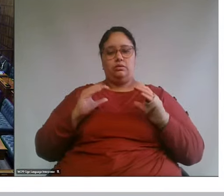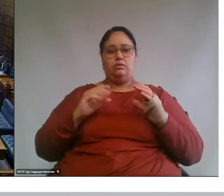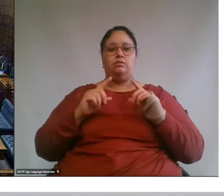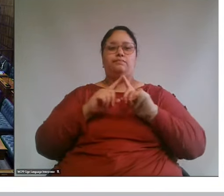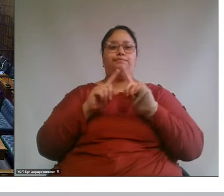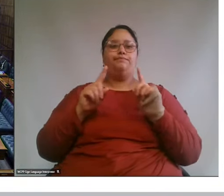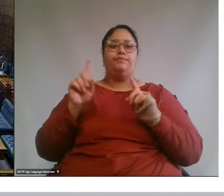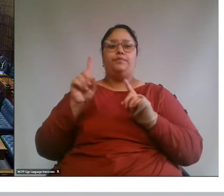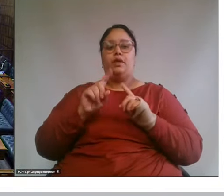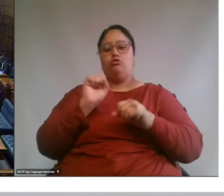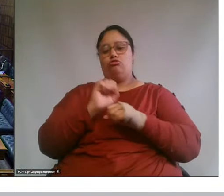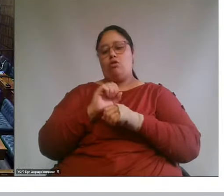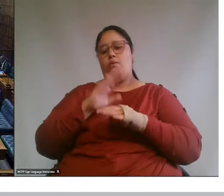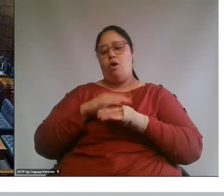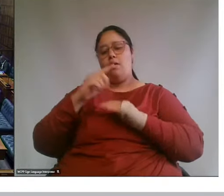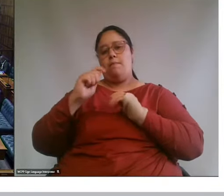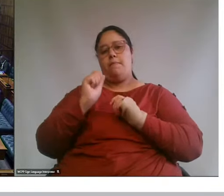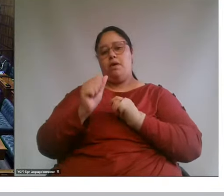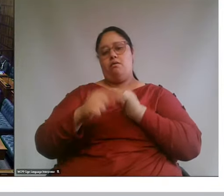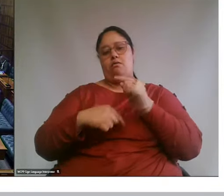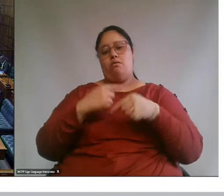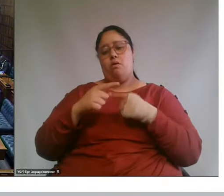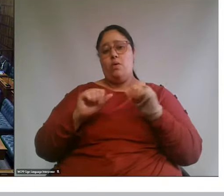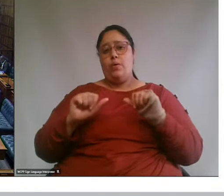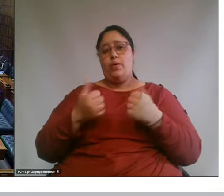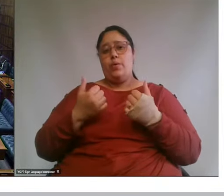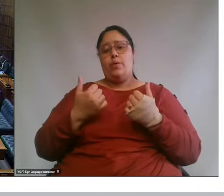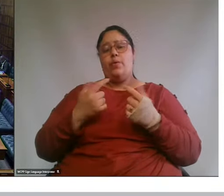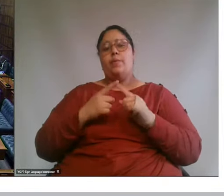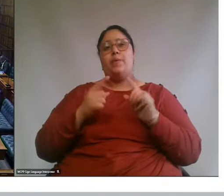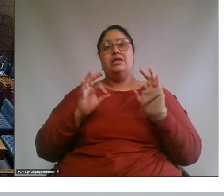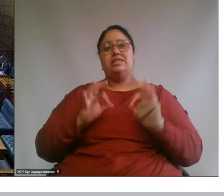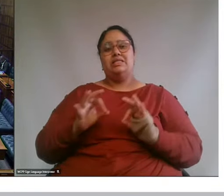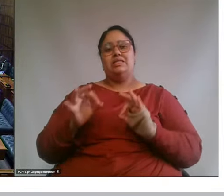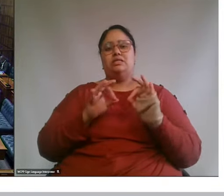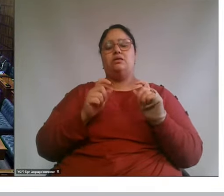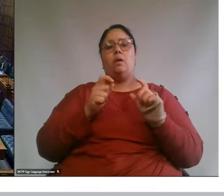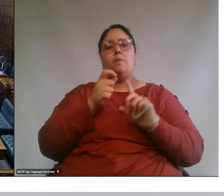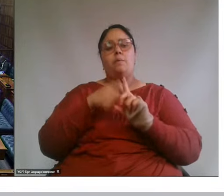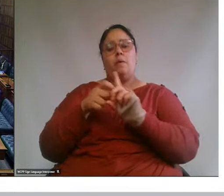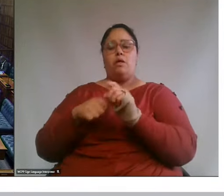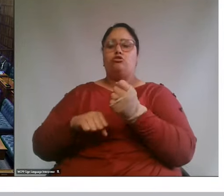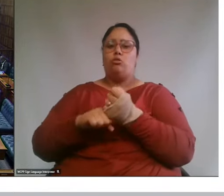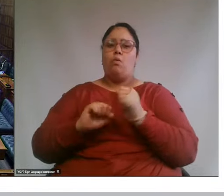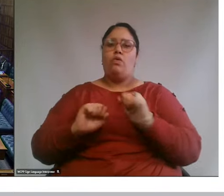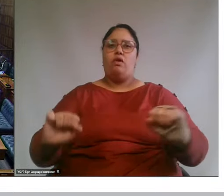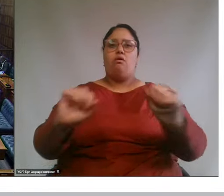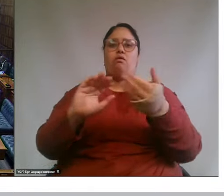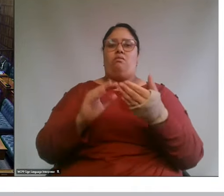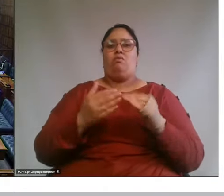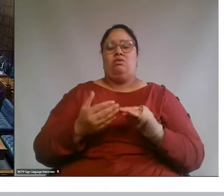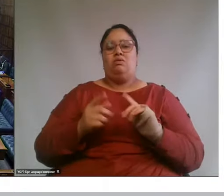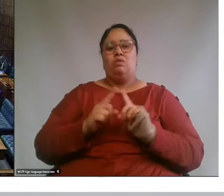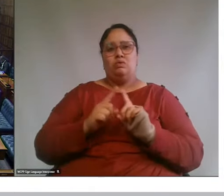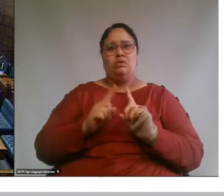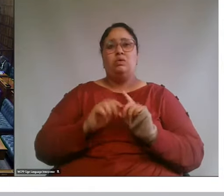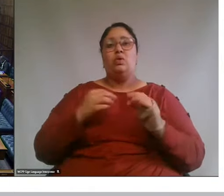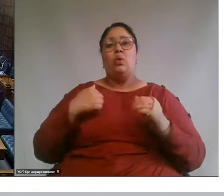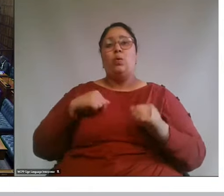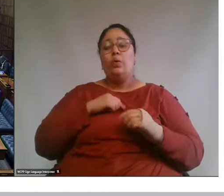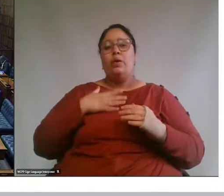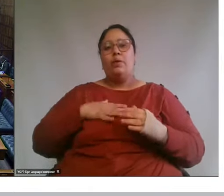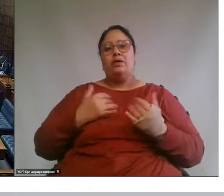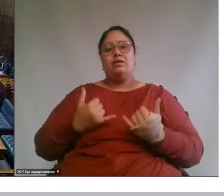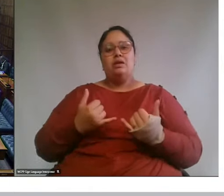are jobs on payroll and that's fantastic but those Breadwinners also support a community so we want to now going